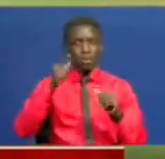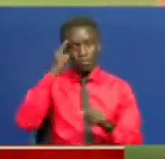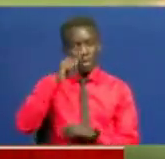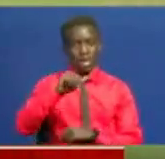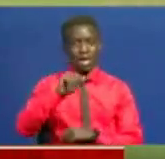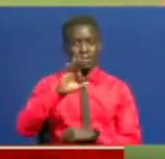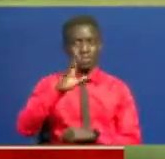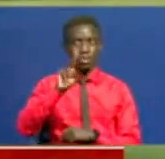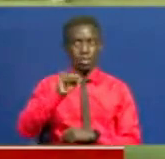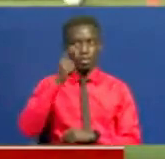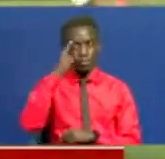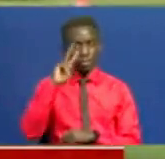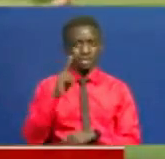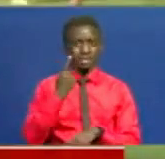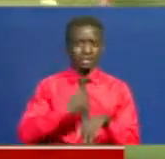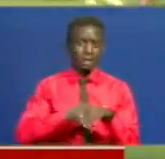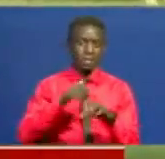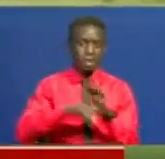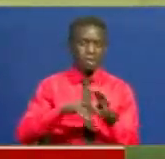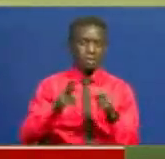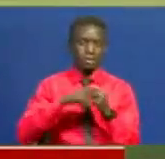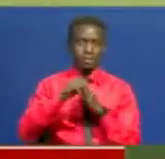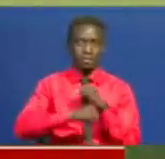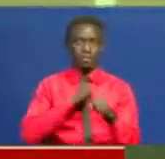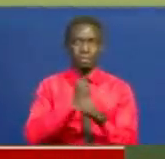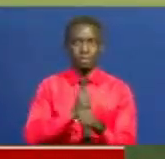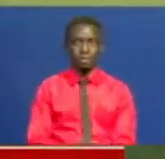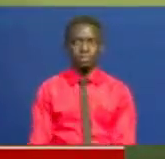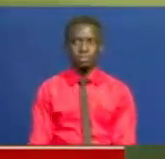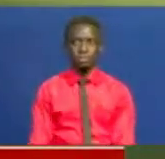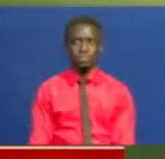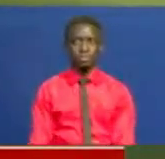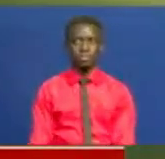for the second time in 7 years.